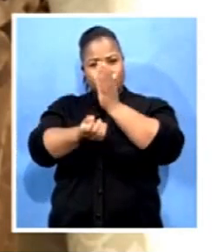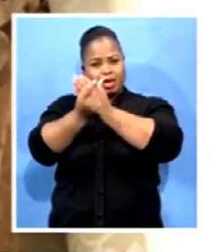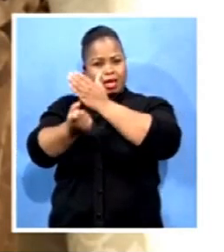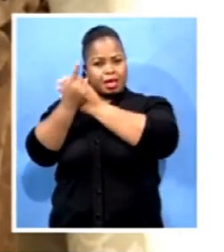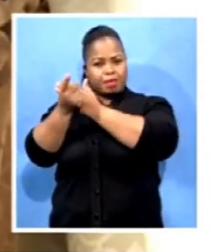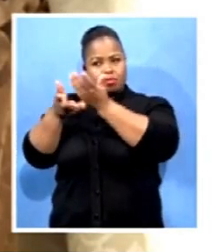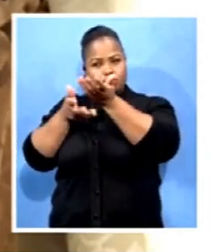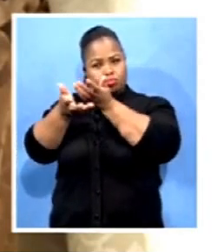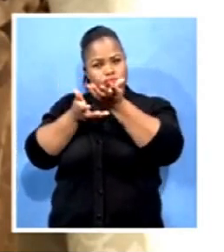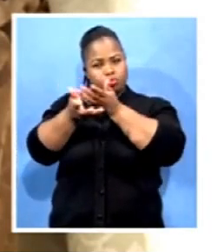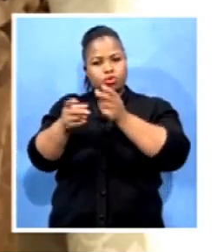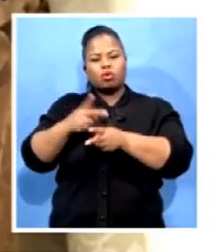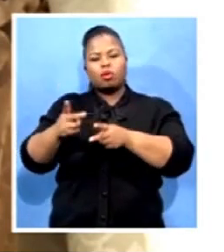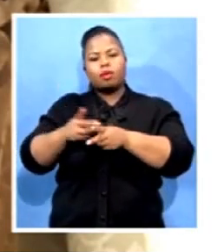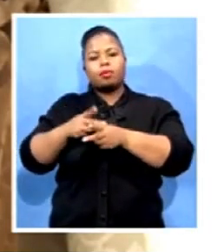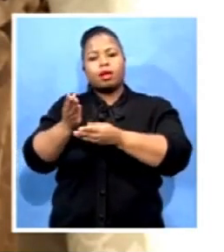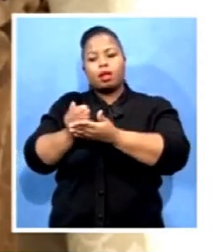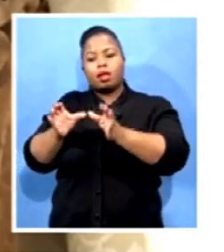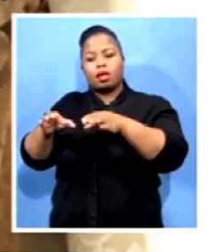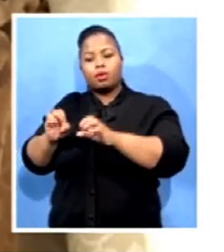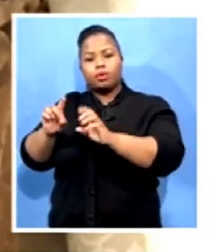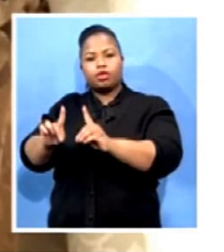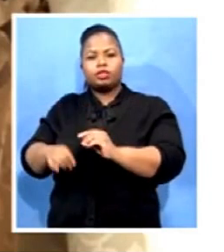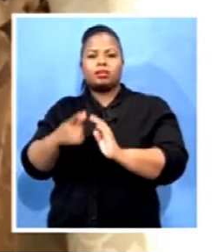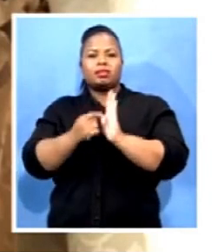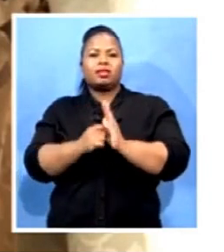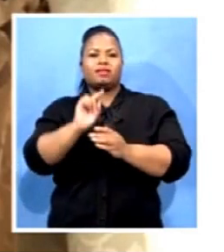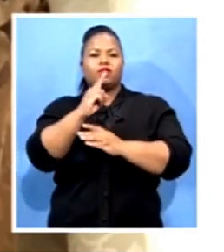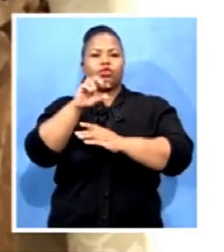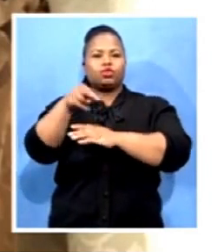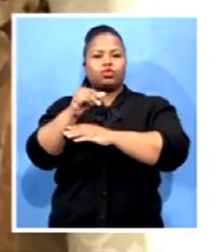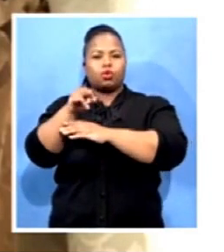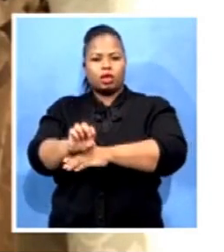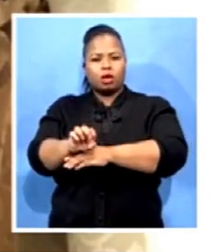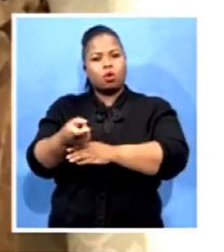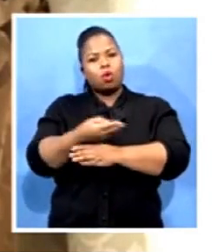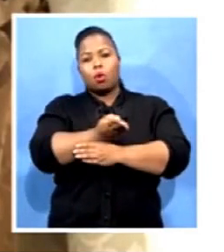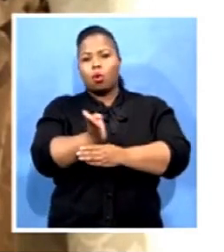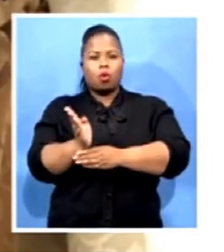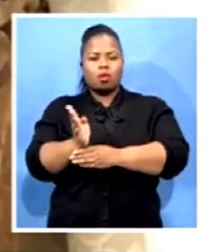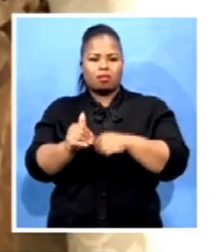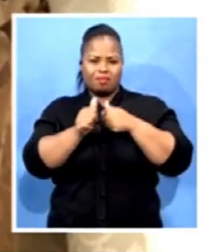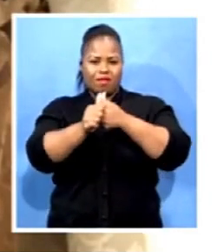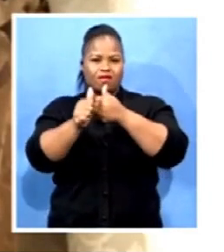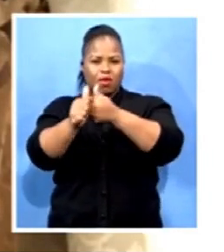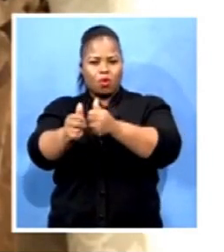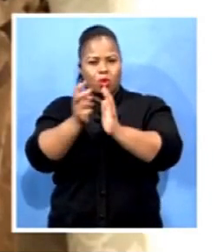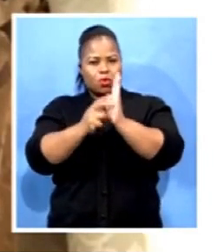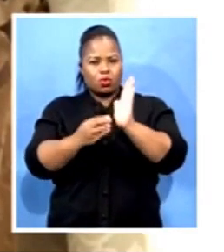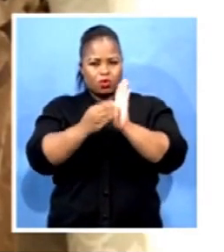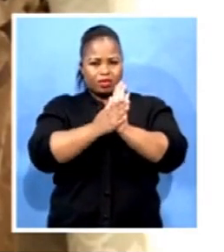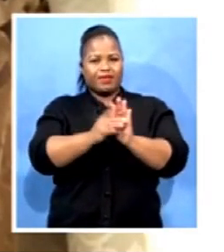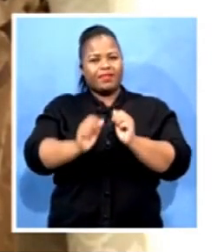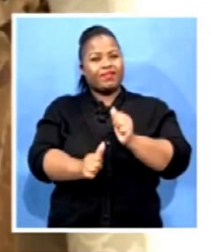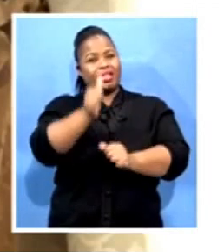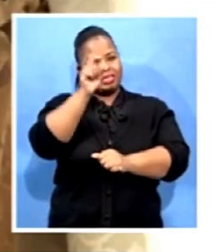1st of June, there is not a single school that will have to open without complying with all the non-negotiables as well as the precautionary measures, as it